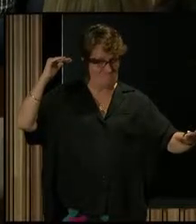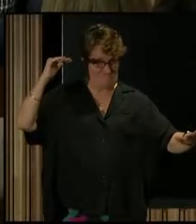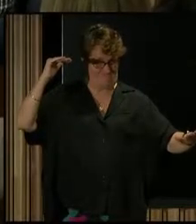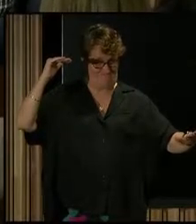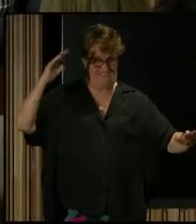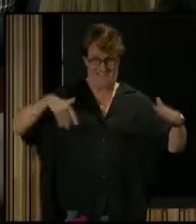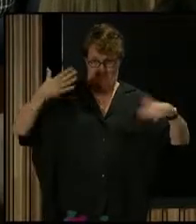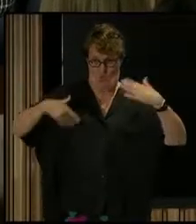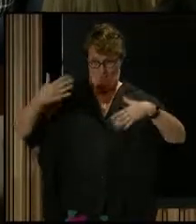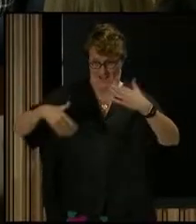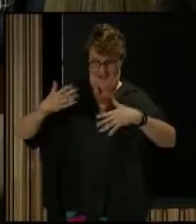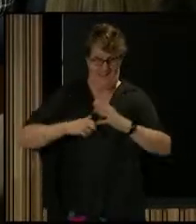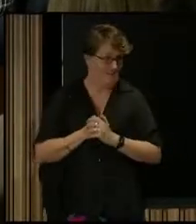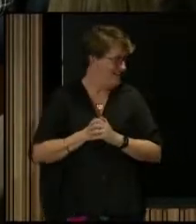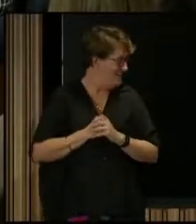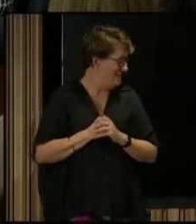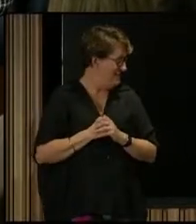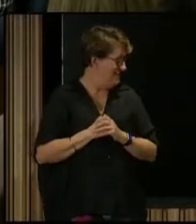Ooh. Keep going. She